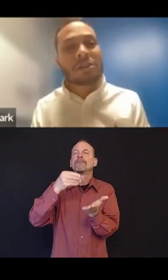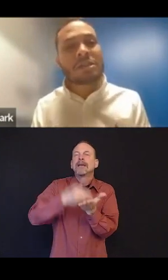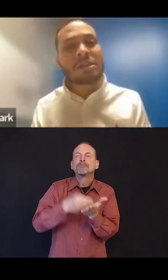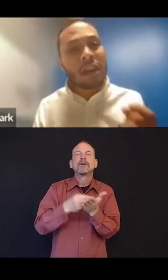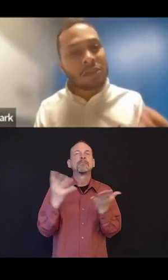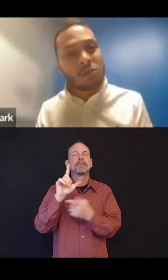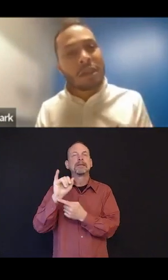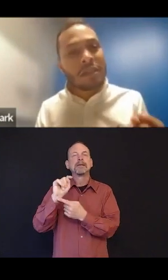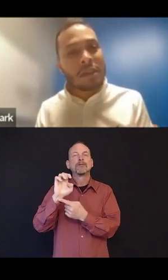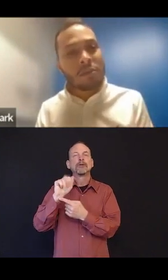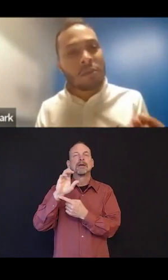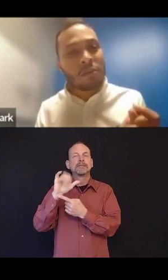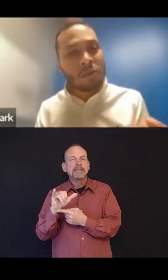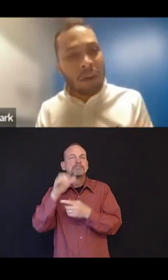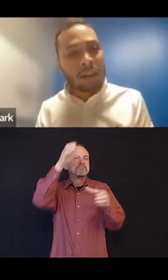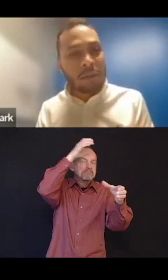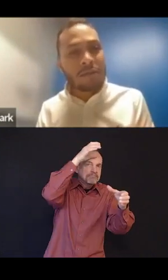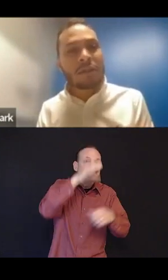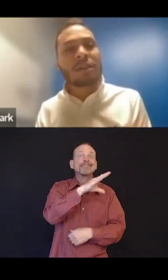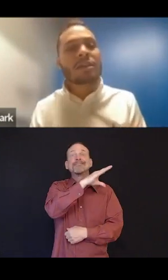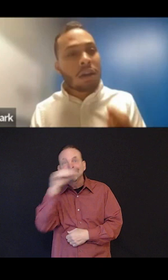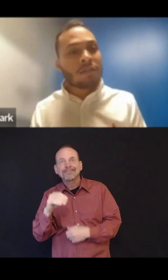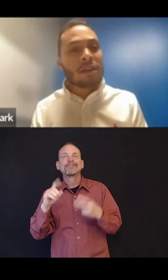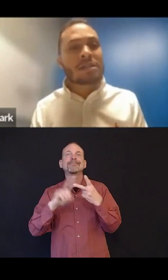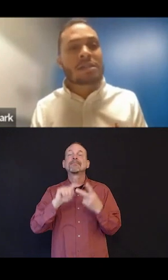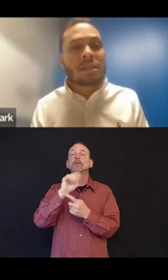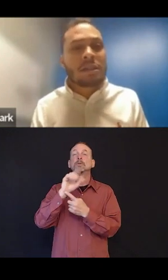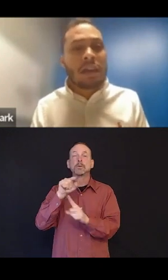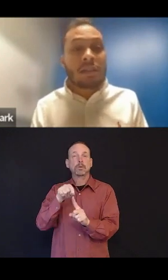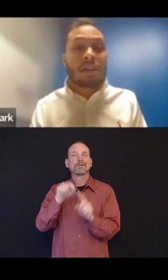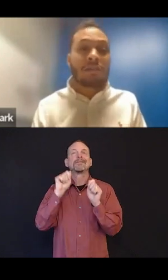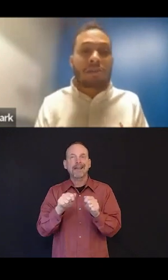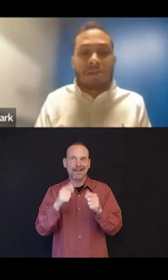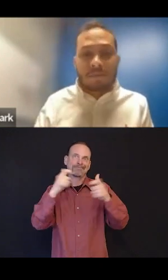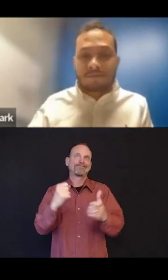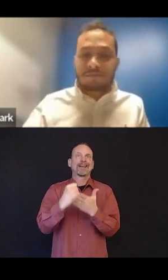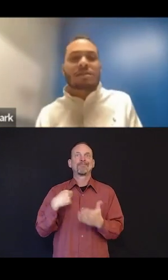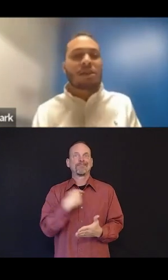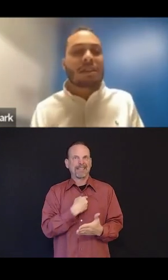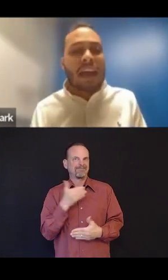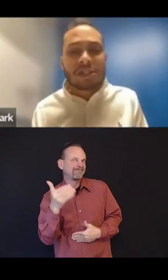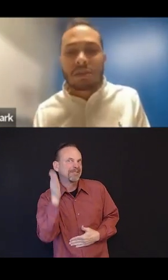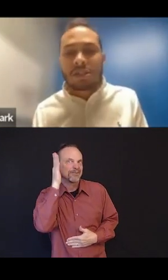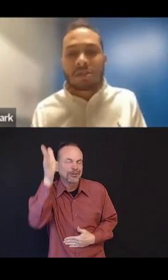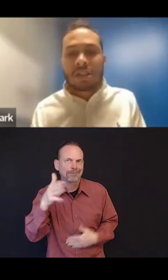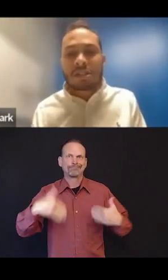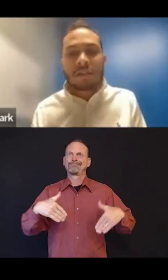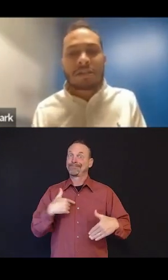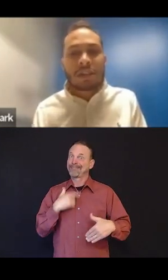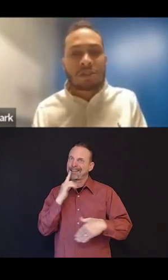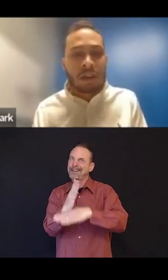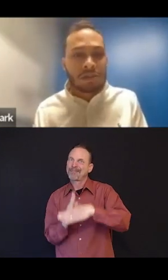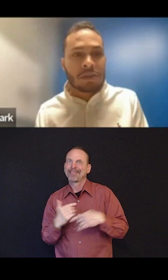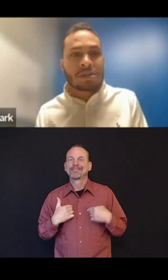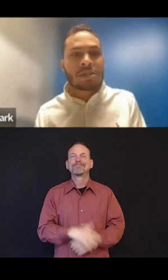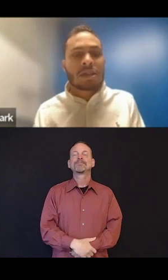financial literacy, and a tool that I think will greatly benefit all of us in the near future. So the National Association of